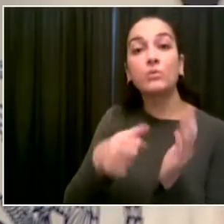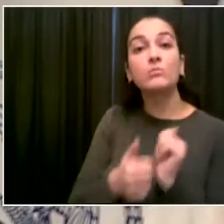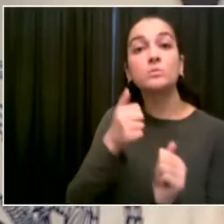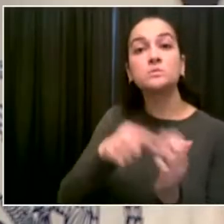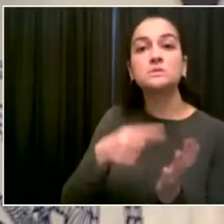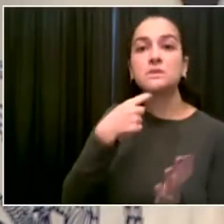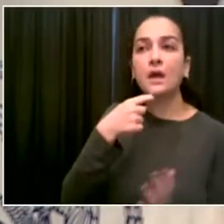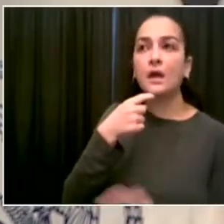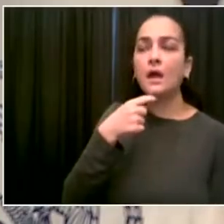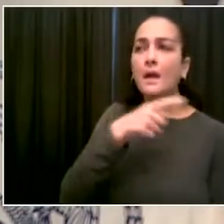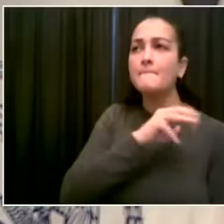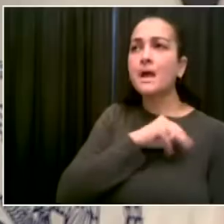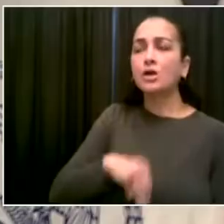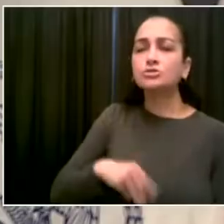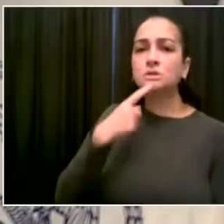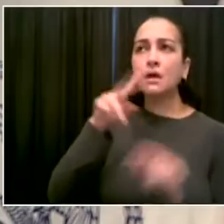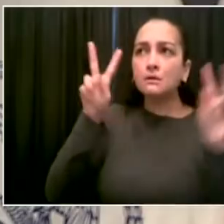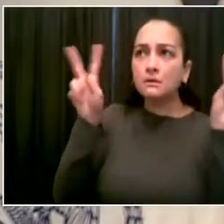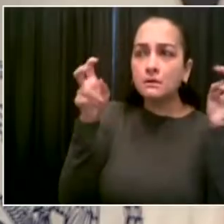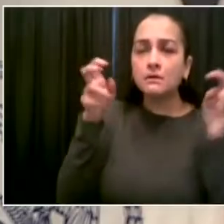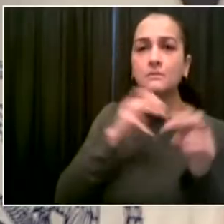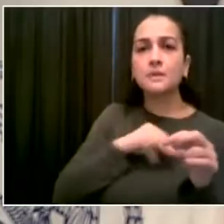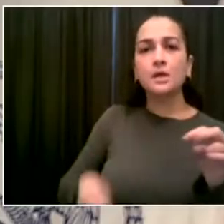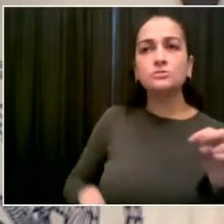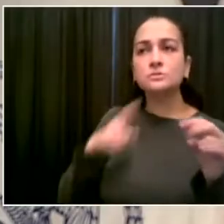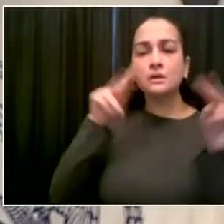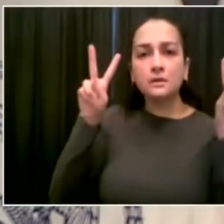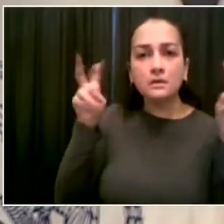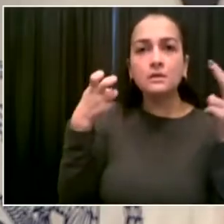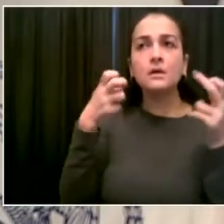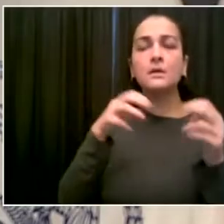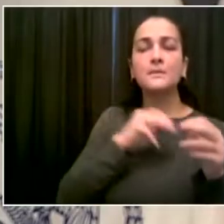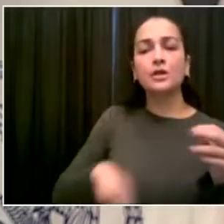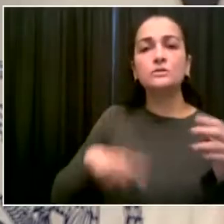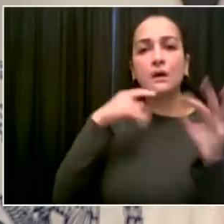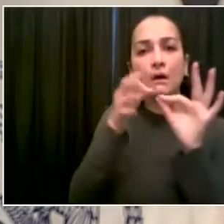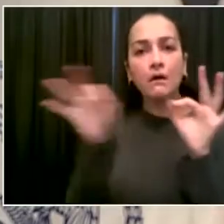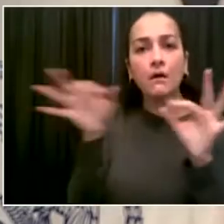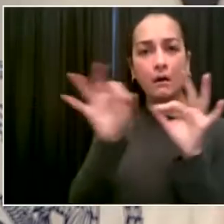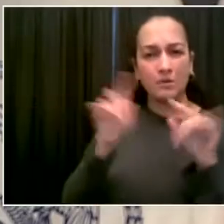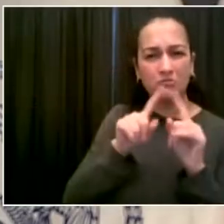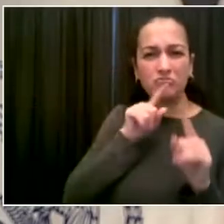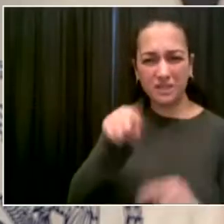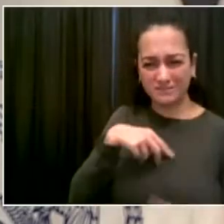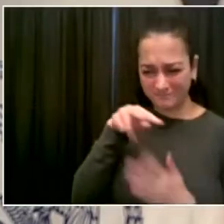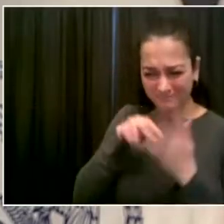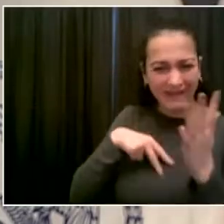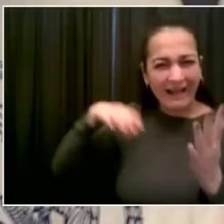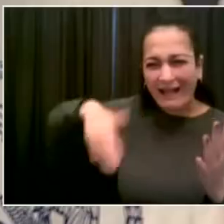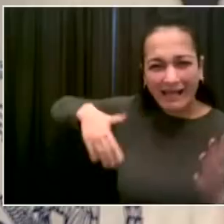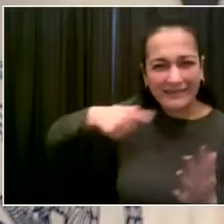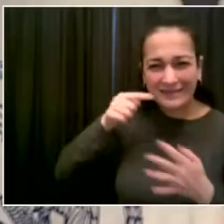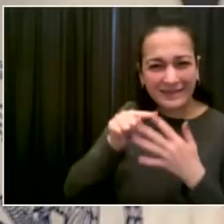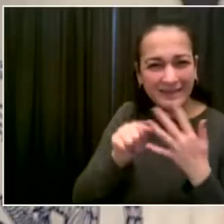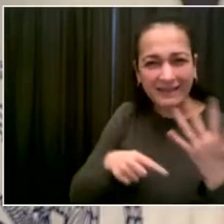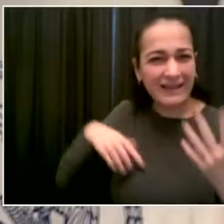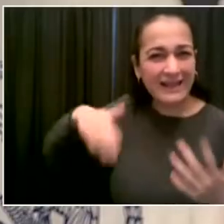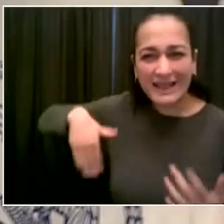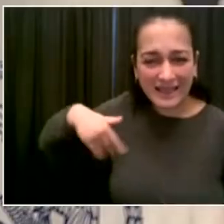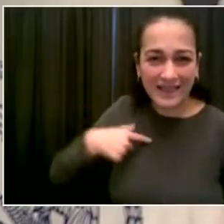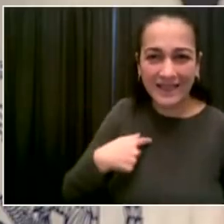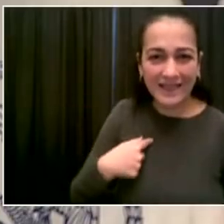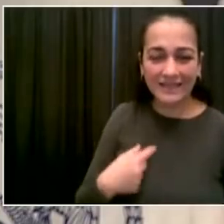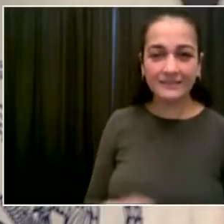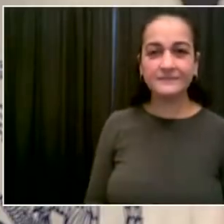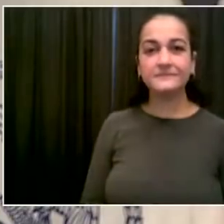extrapolated without having facts. And then clearly on the whole issue of how the security standards